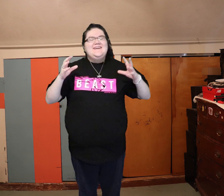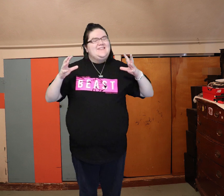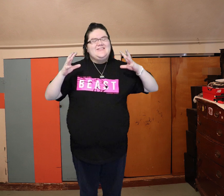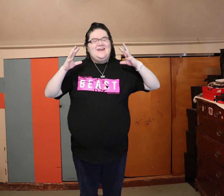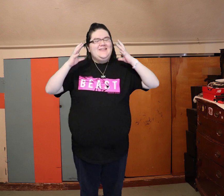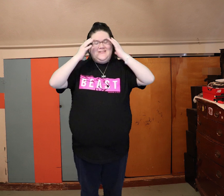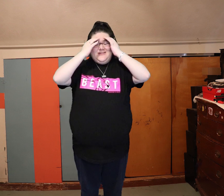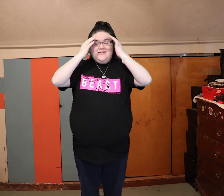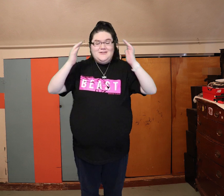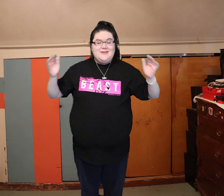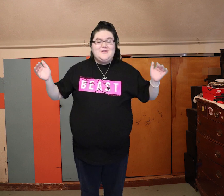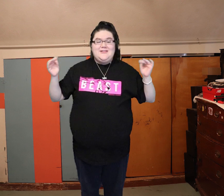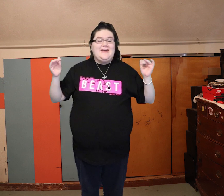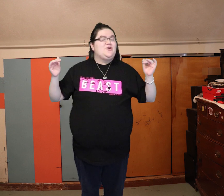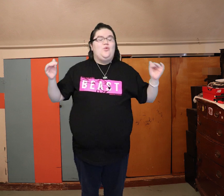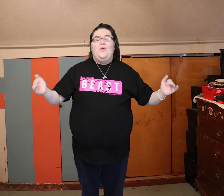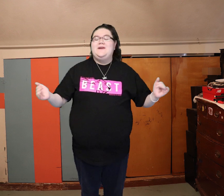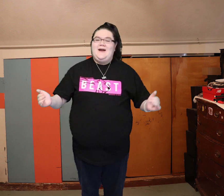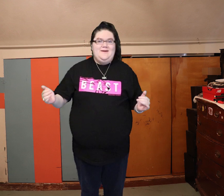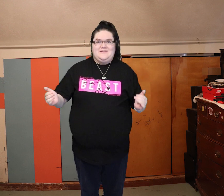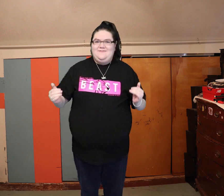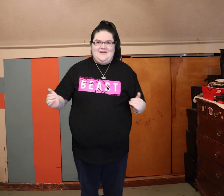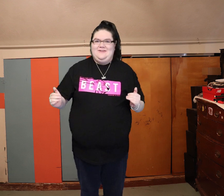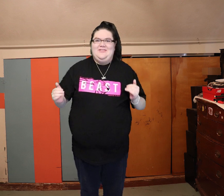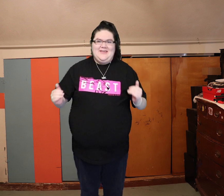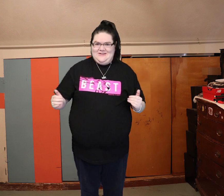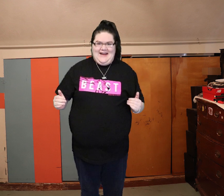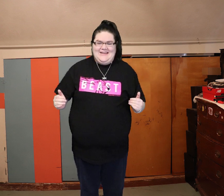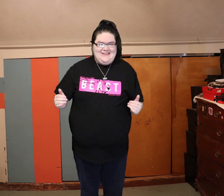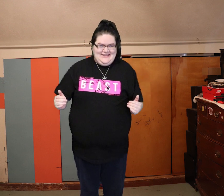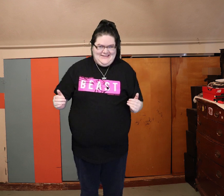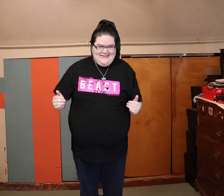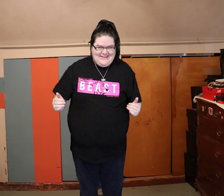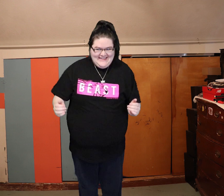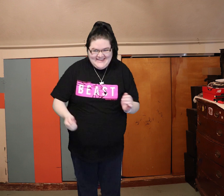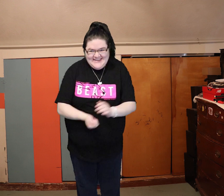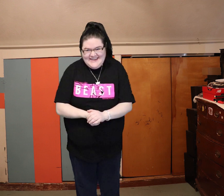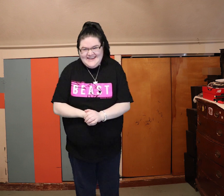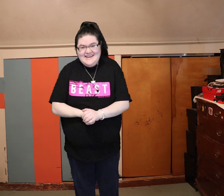but just they're just, like, 20 times funnier than the other guys.